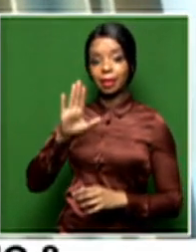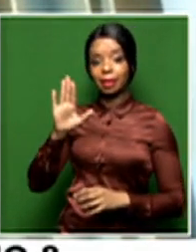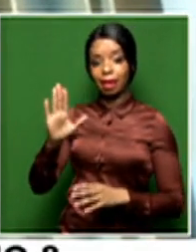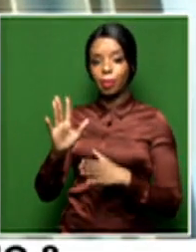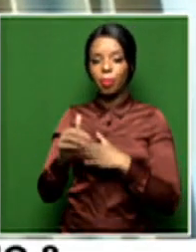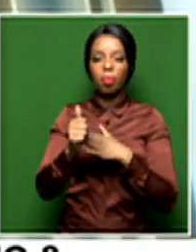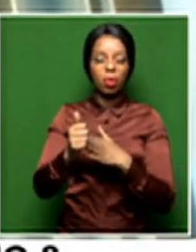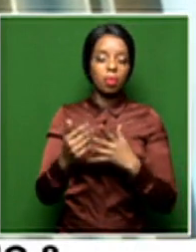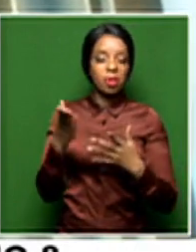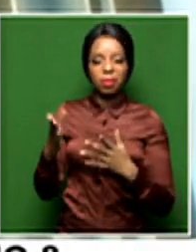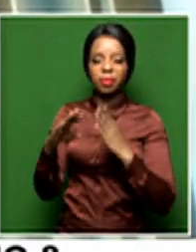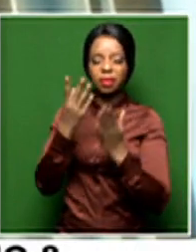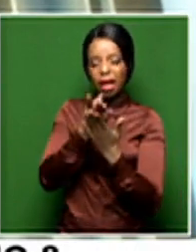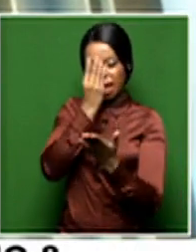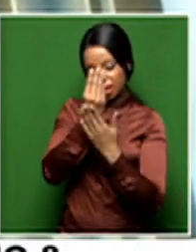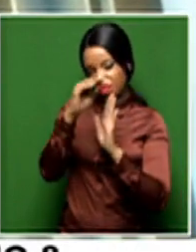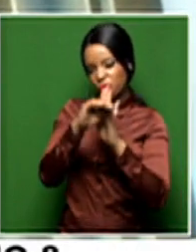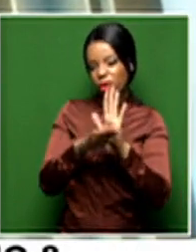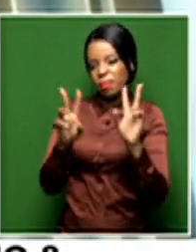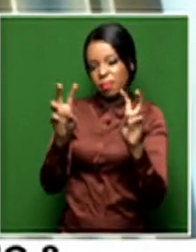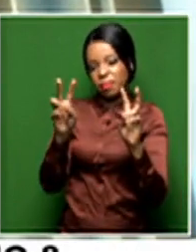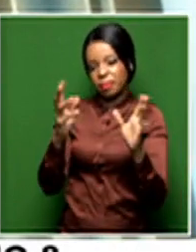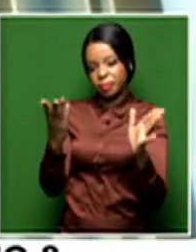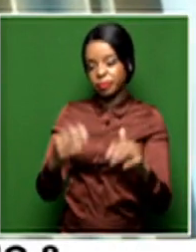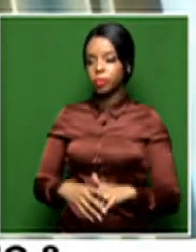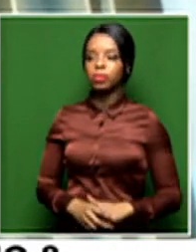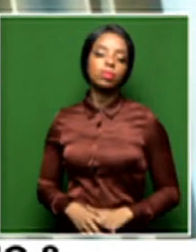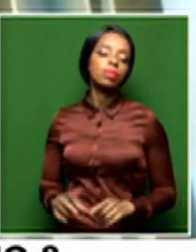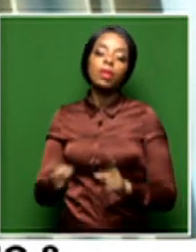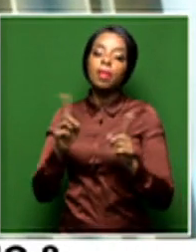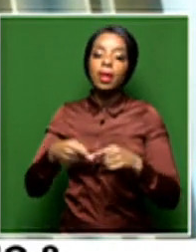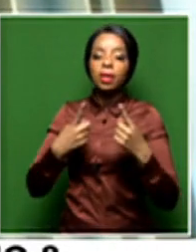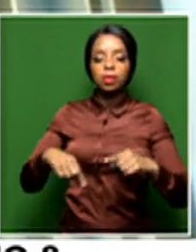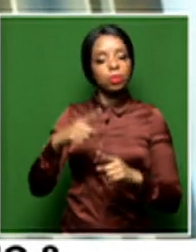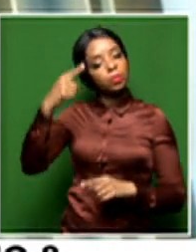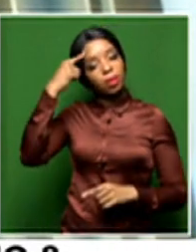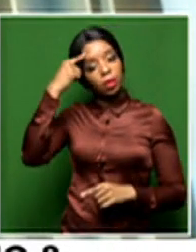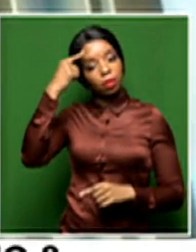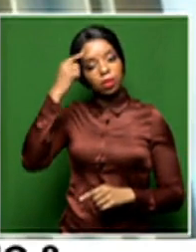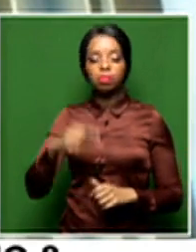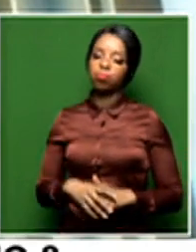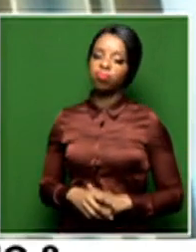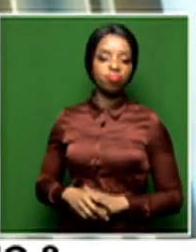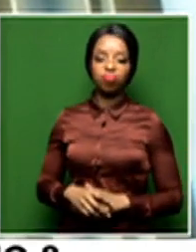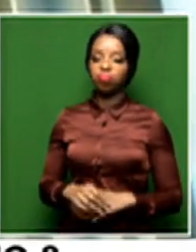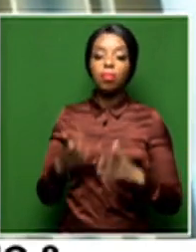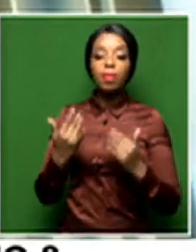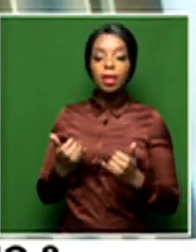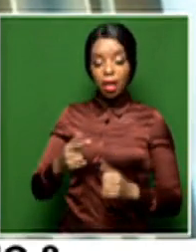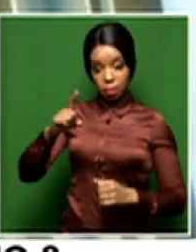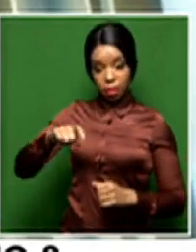offering, you know, short learning programs. But we have seen it fit that what we need to do this time around is to combine